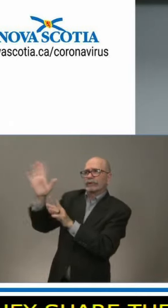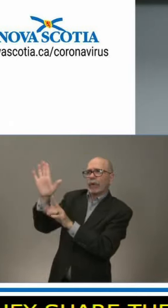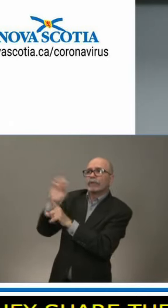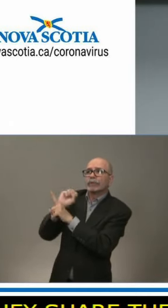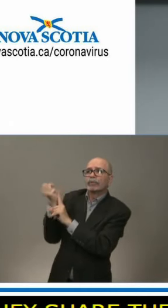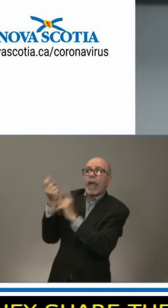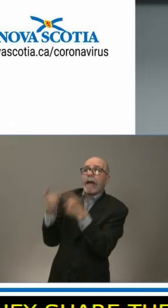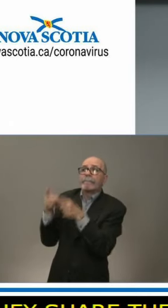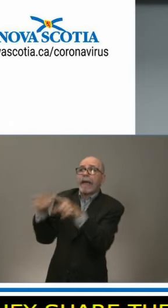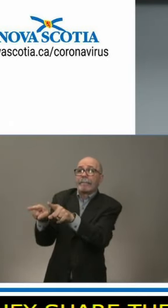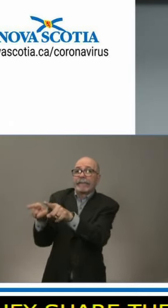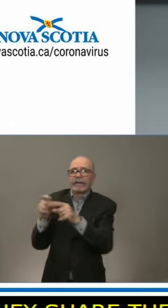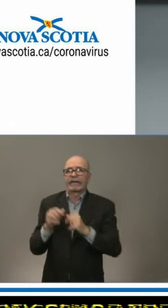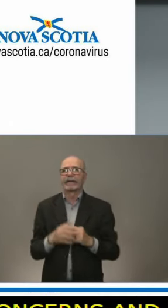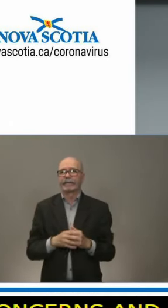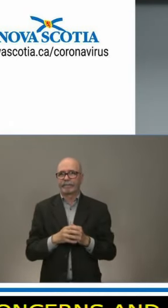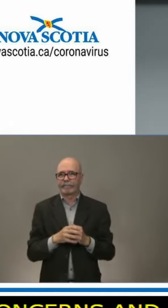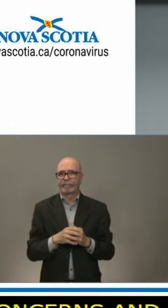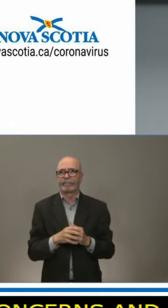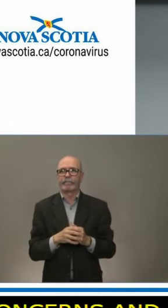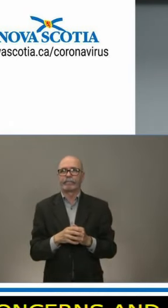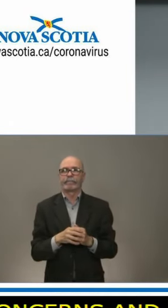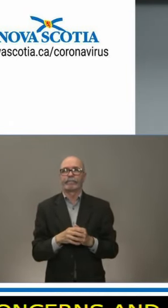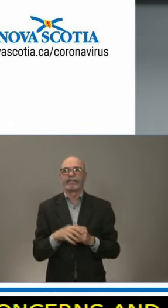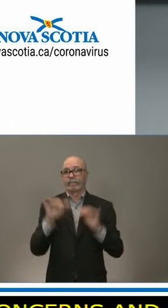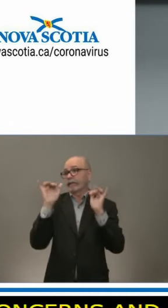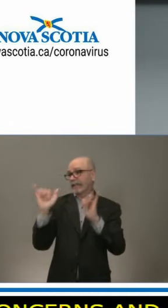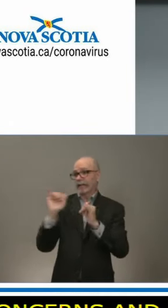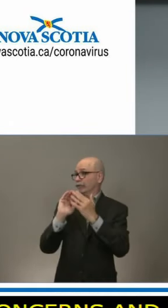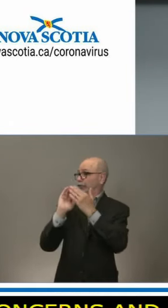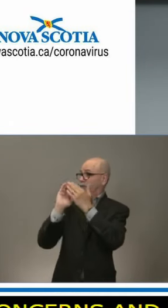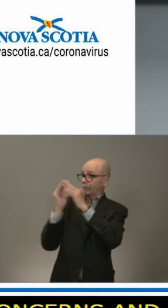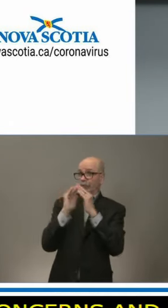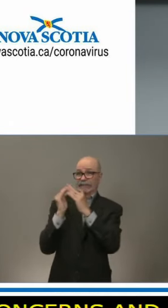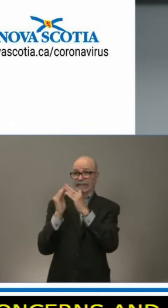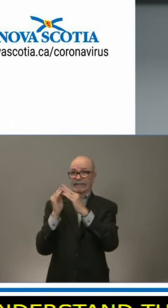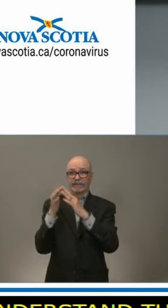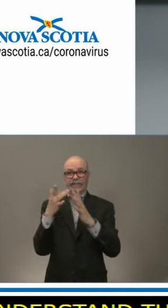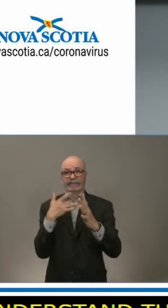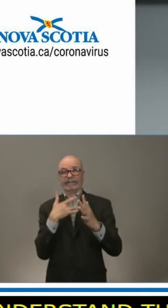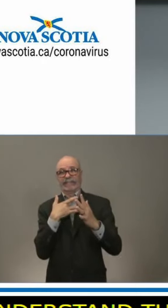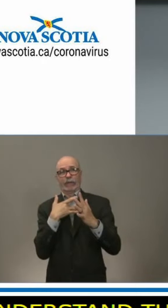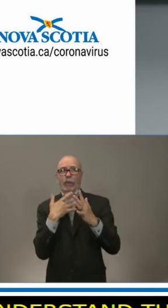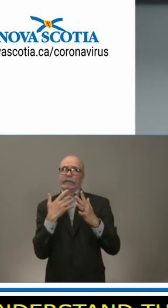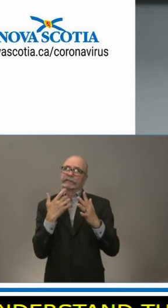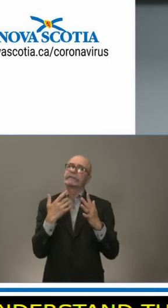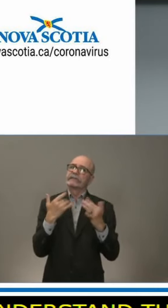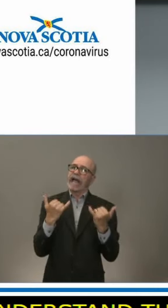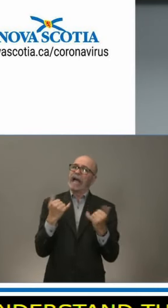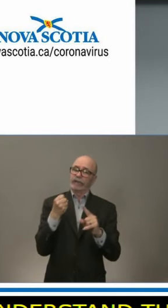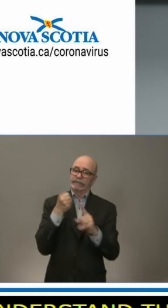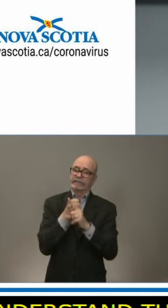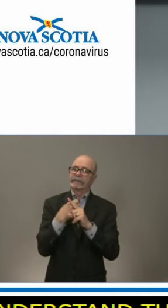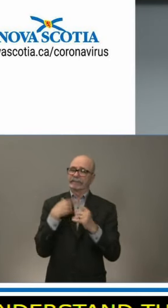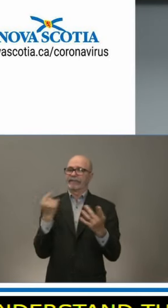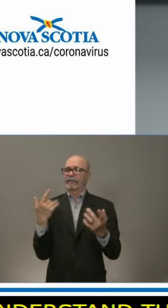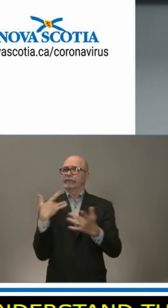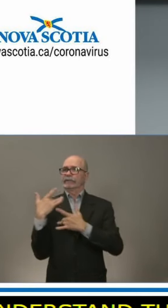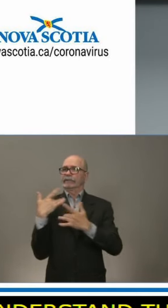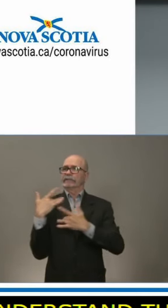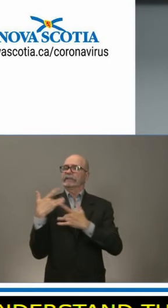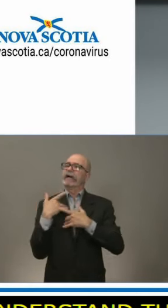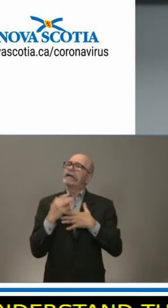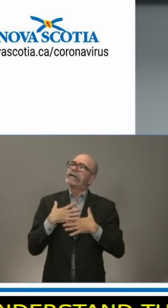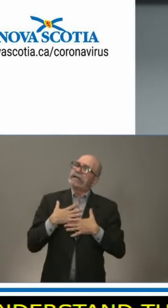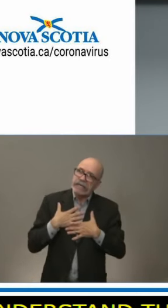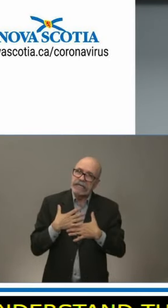We need to. These communities are very concerning to me because they have the potential. If we don't get